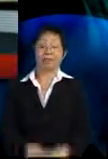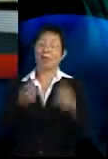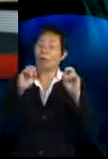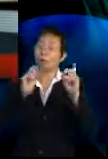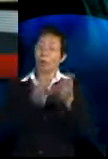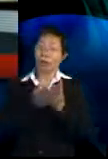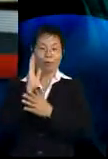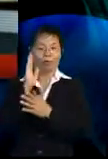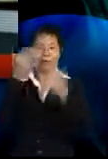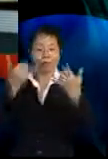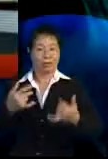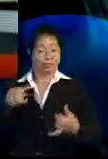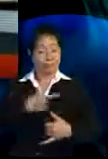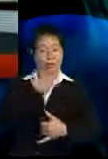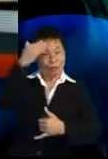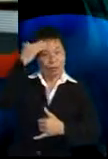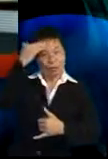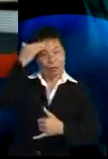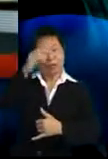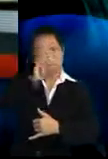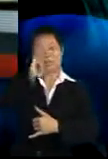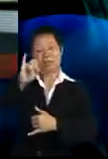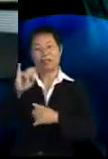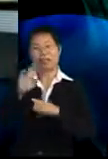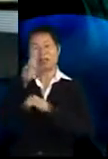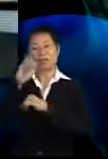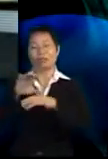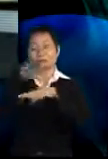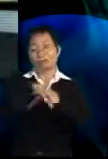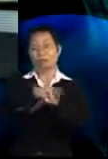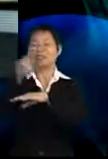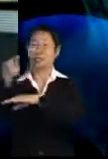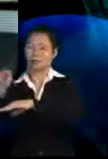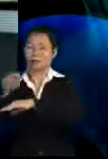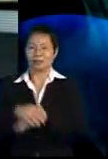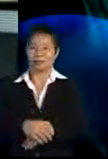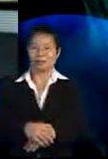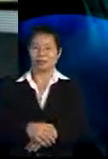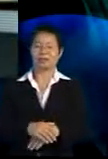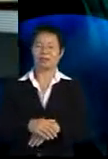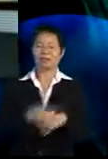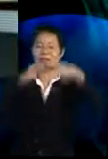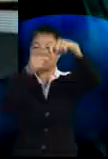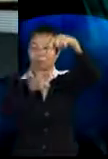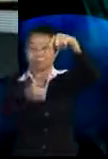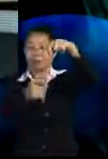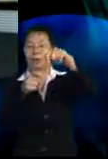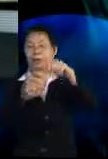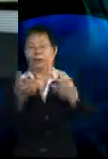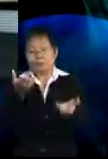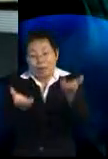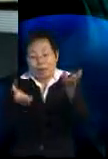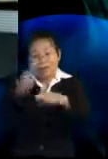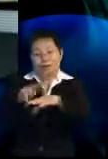Alright, we now know that the SI unit of force is Newton. The spring balance is used to